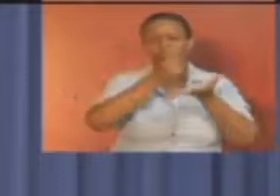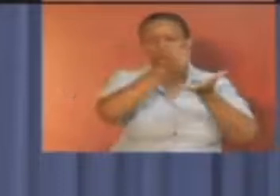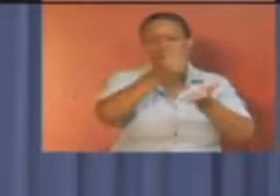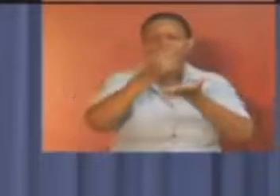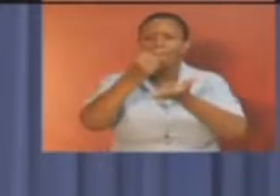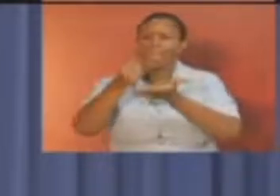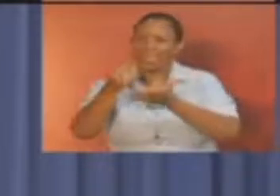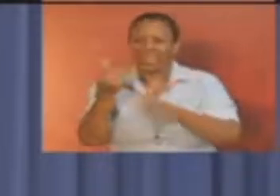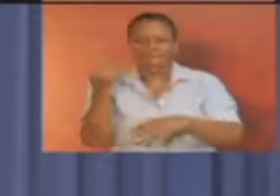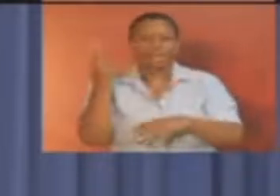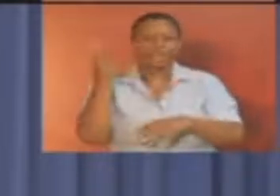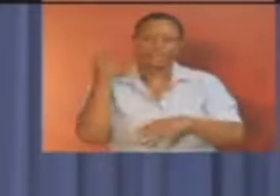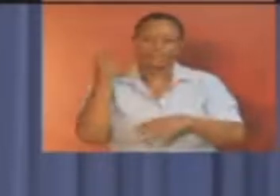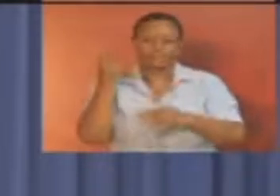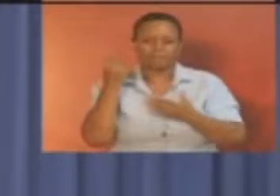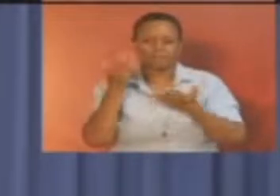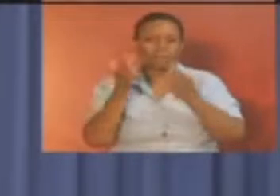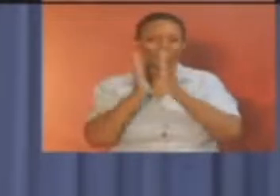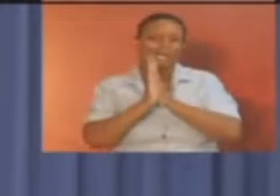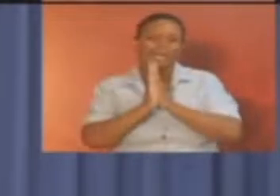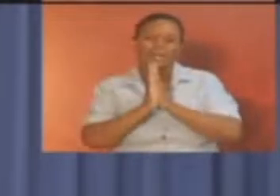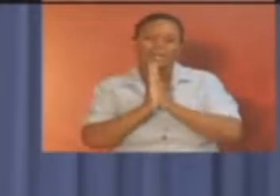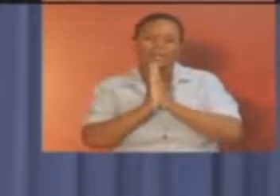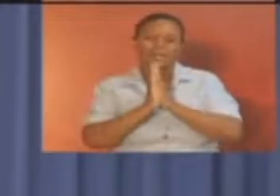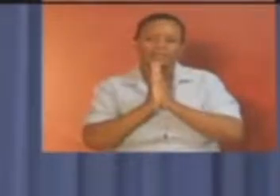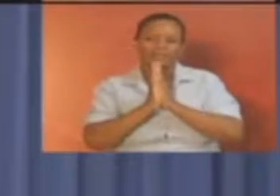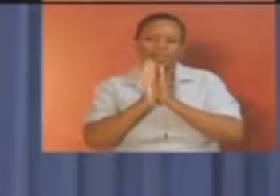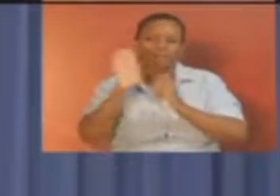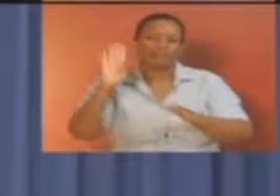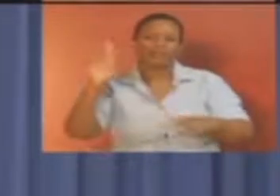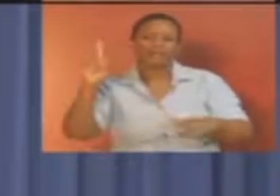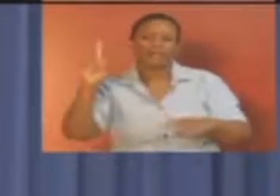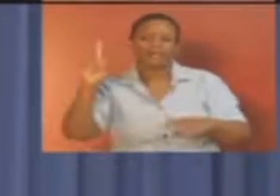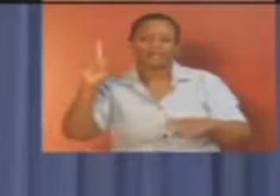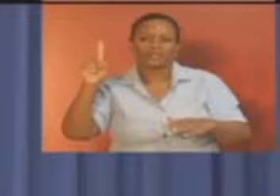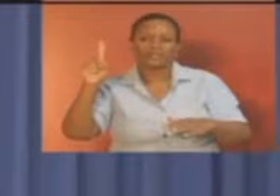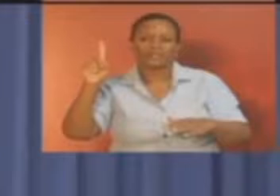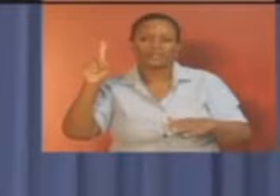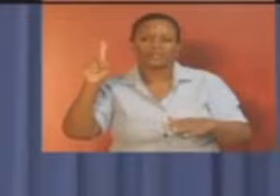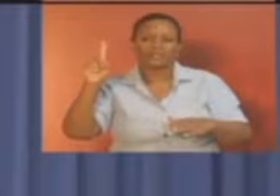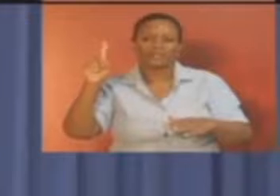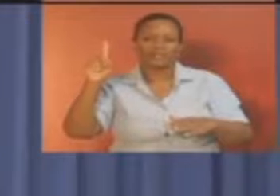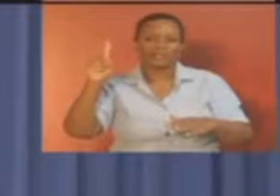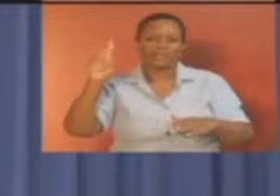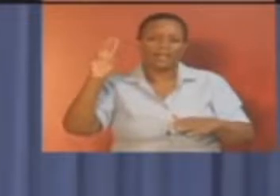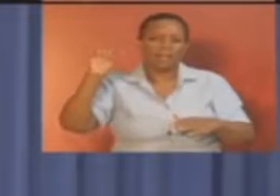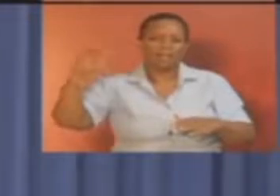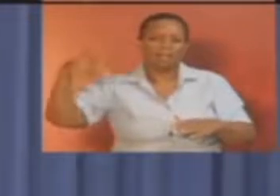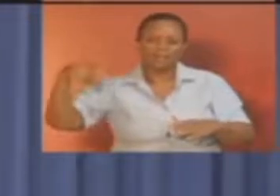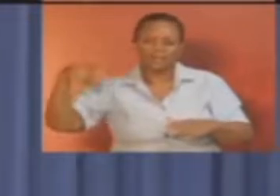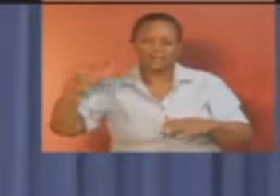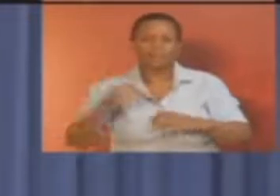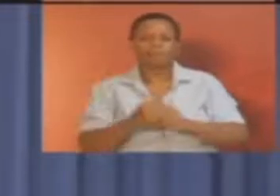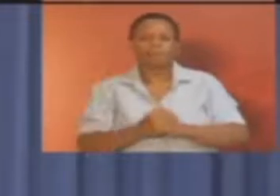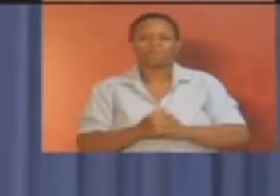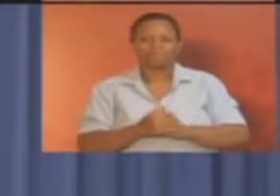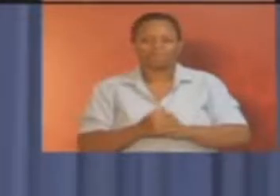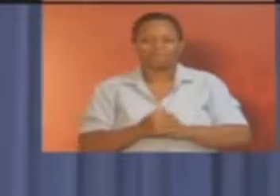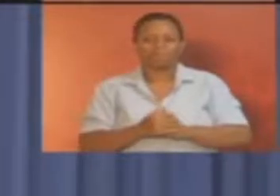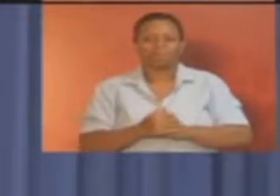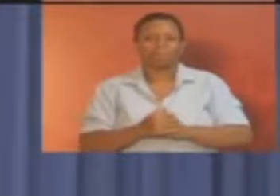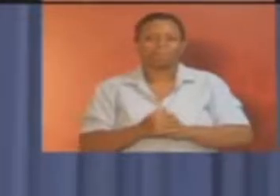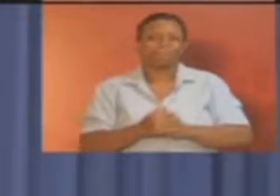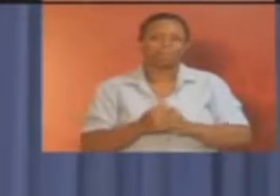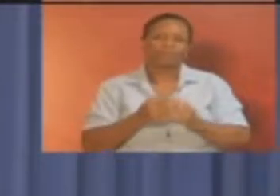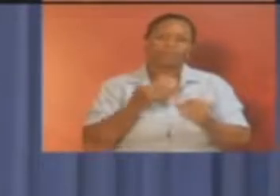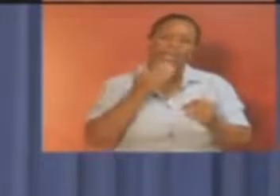our 41 MPs to assist in identifying to the social services department the neediest persons. And